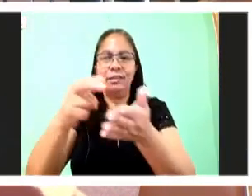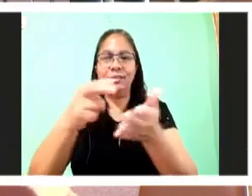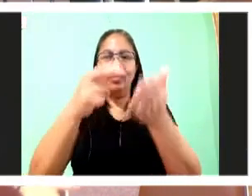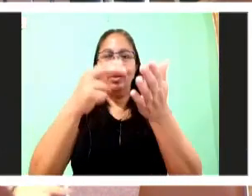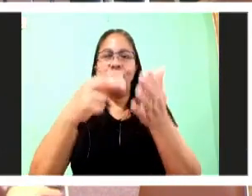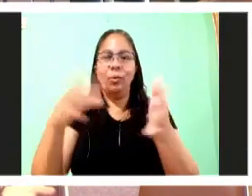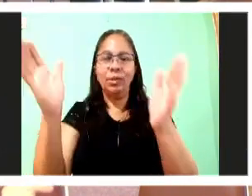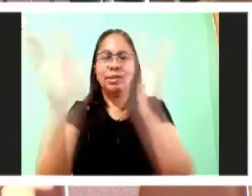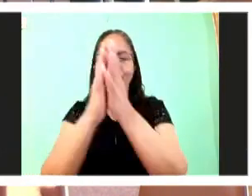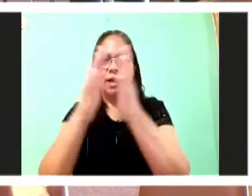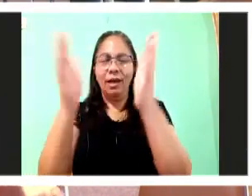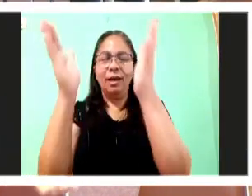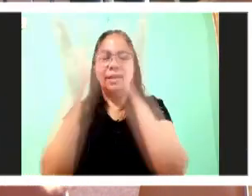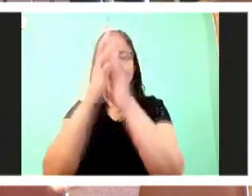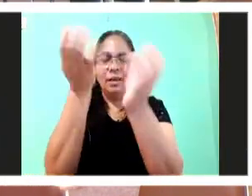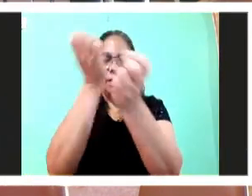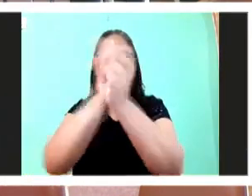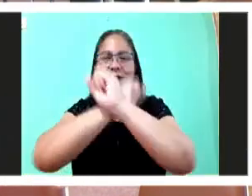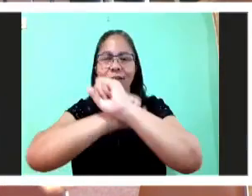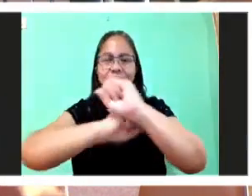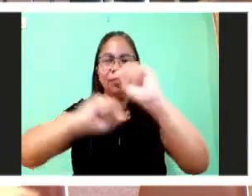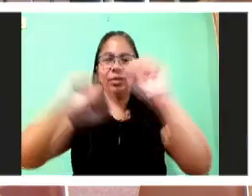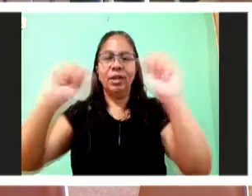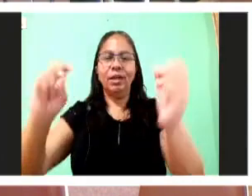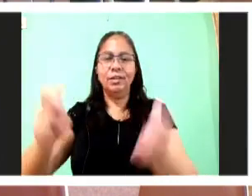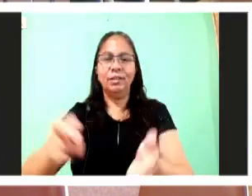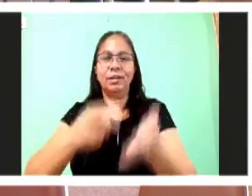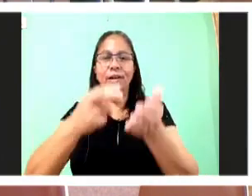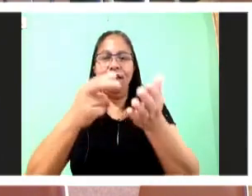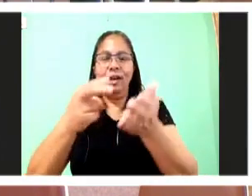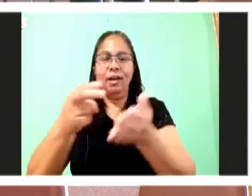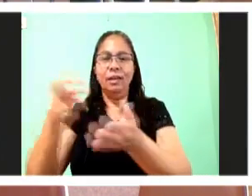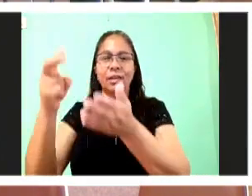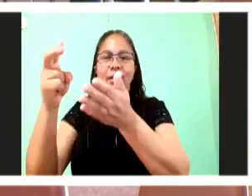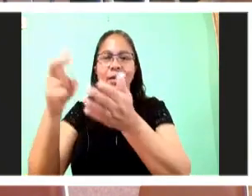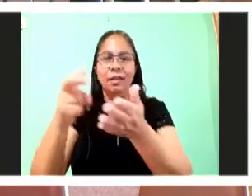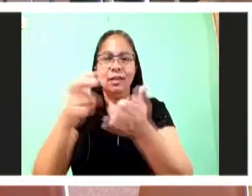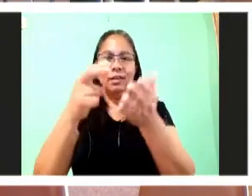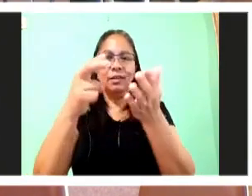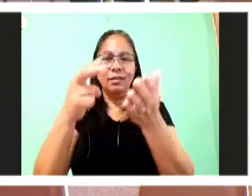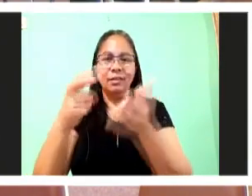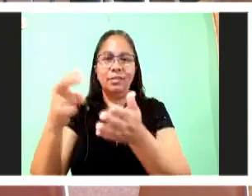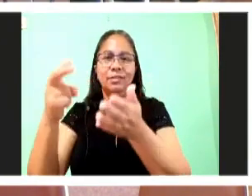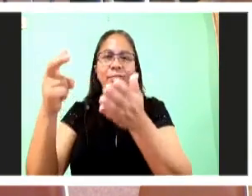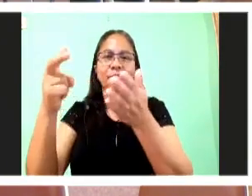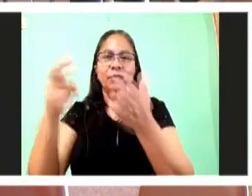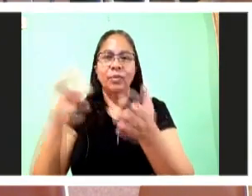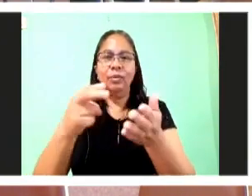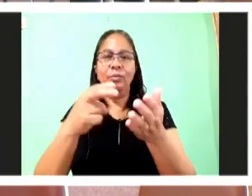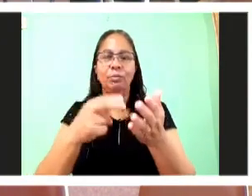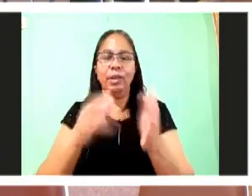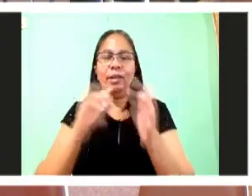highest, Hosanna in the highest.